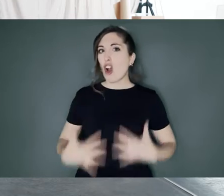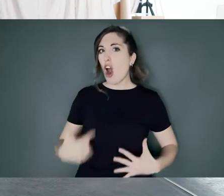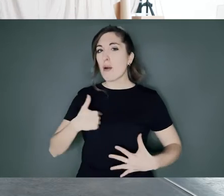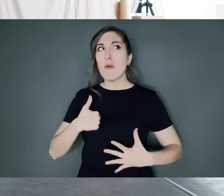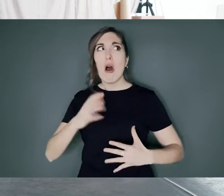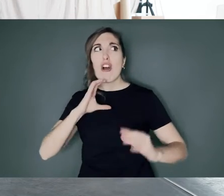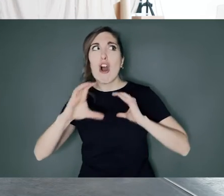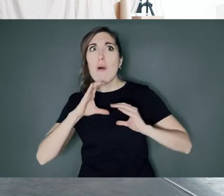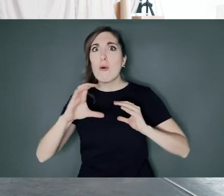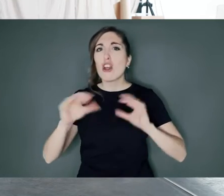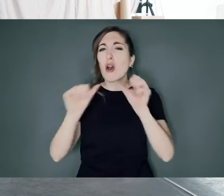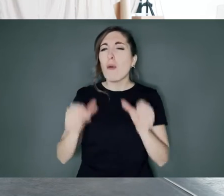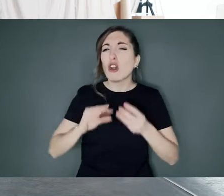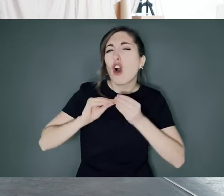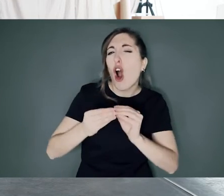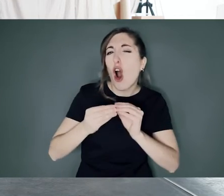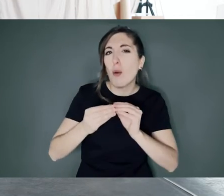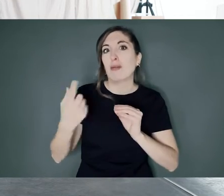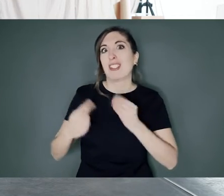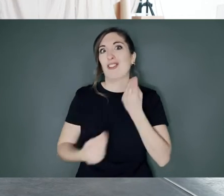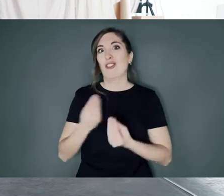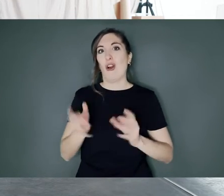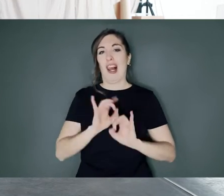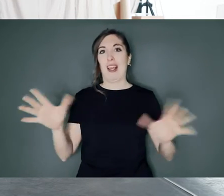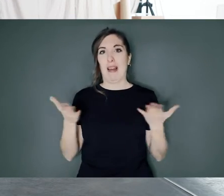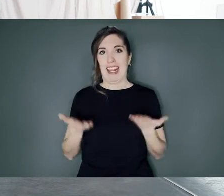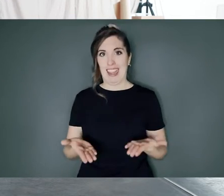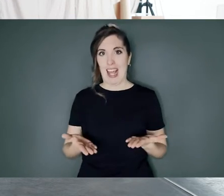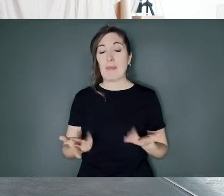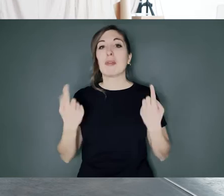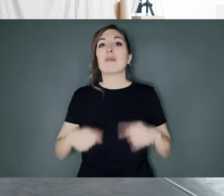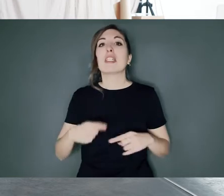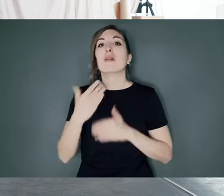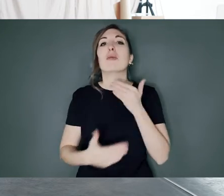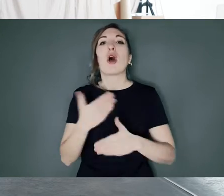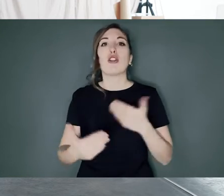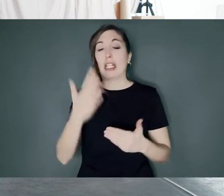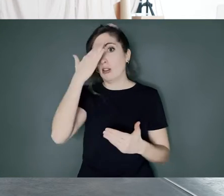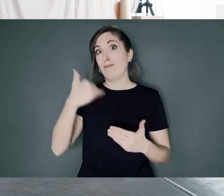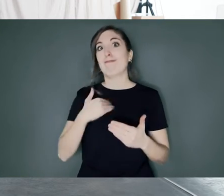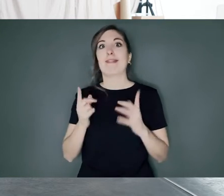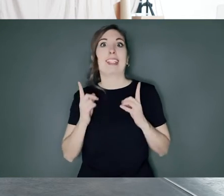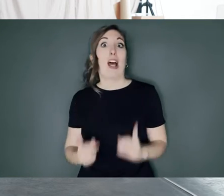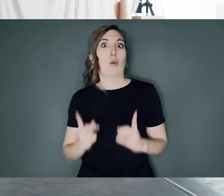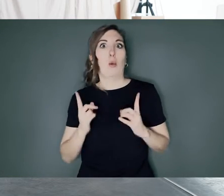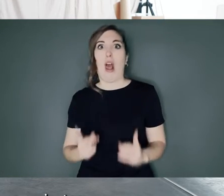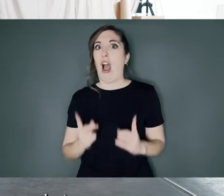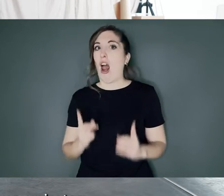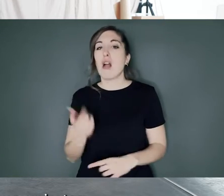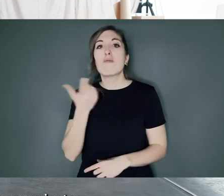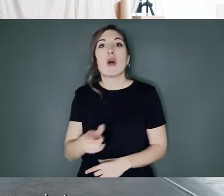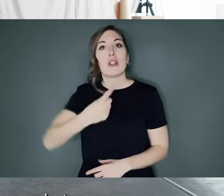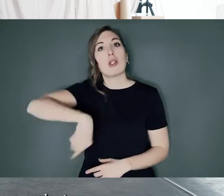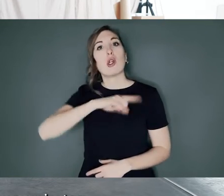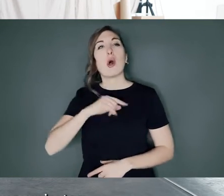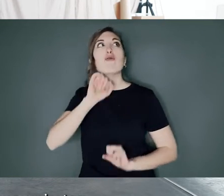and how we communicate with our own bodies. And that's a very natural process for me.